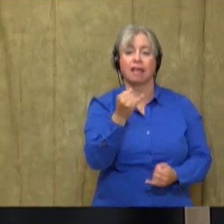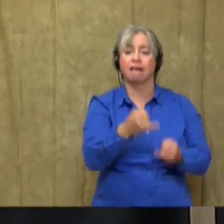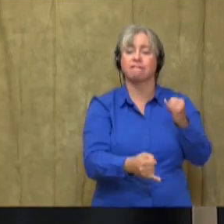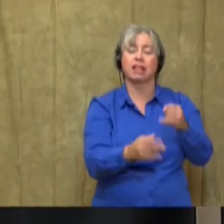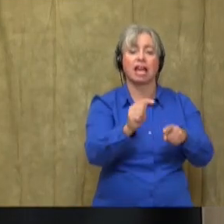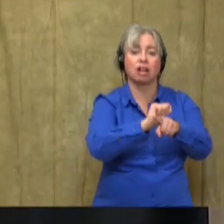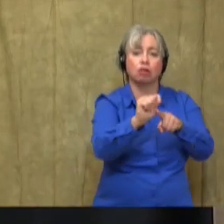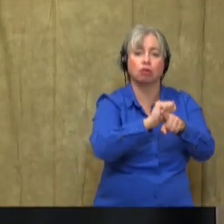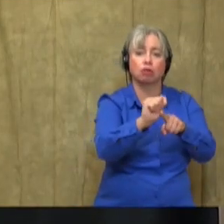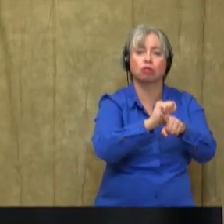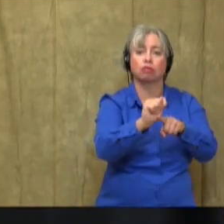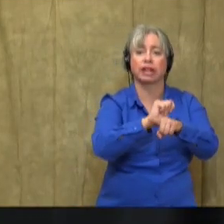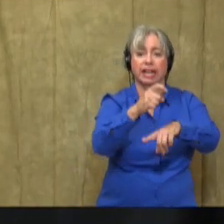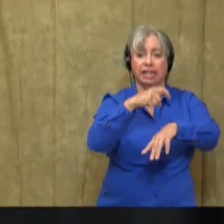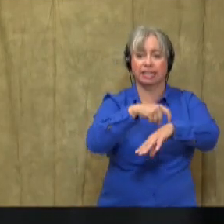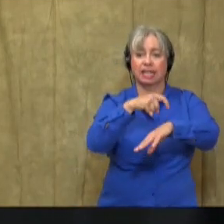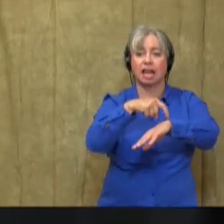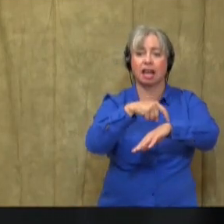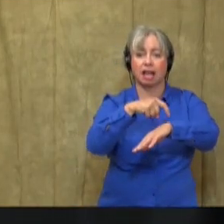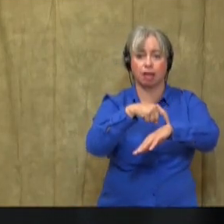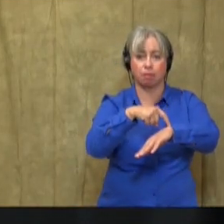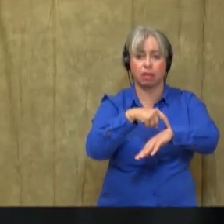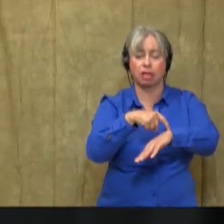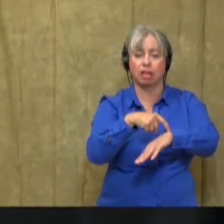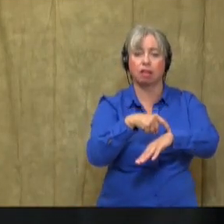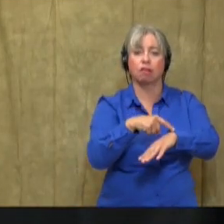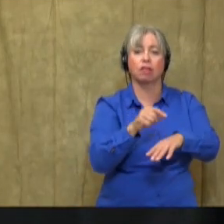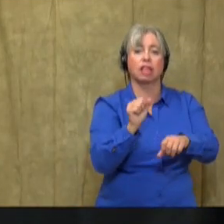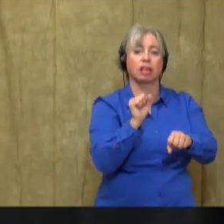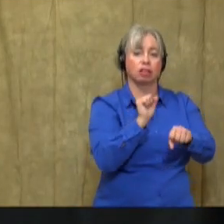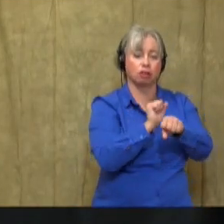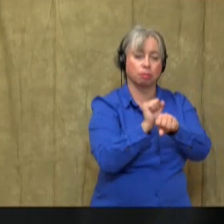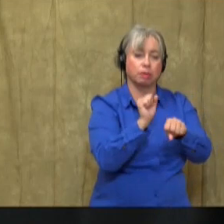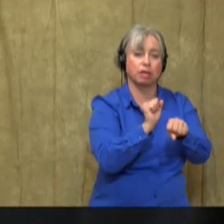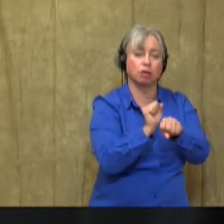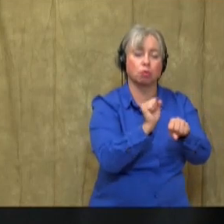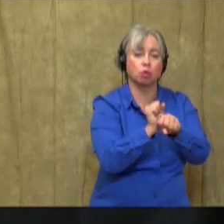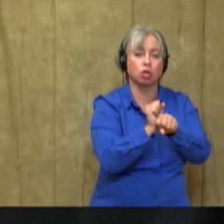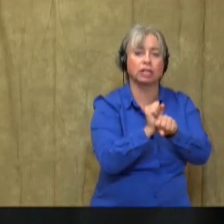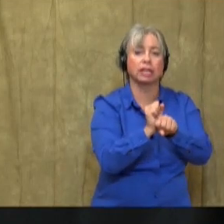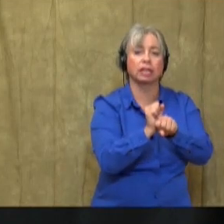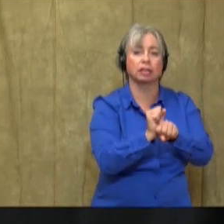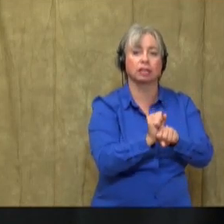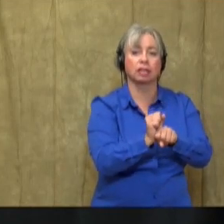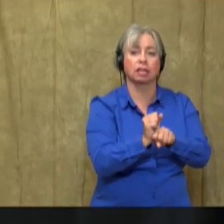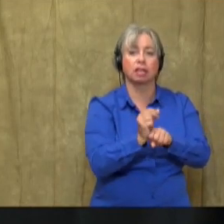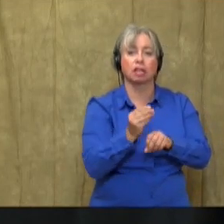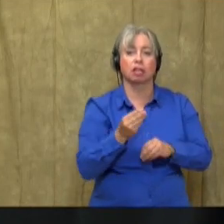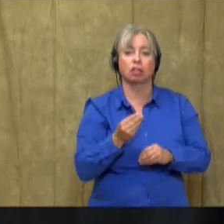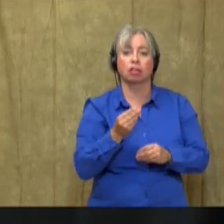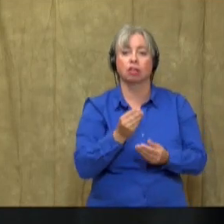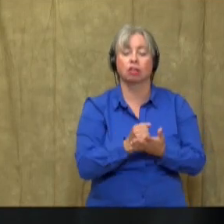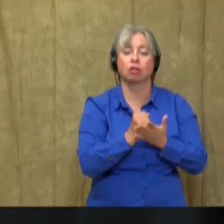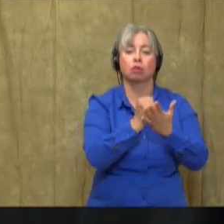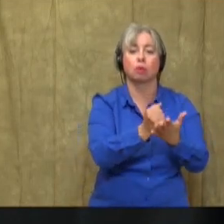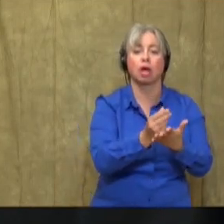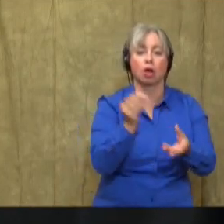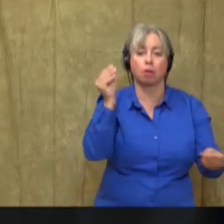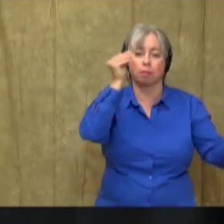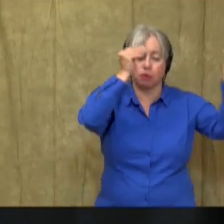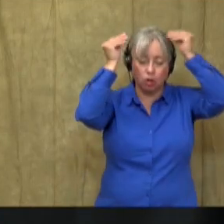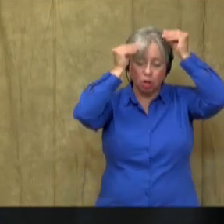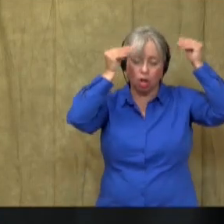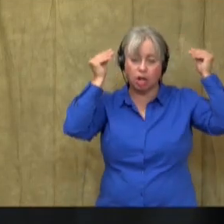training ground. This is where you were going to do the duties for that knight. You helped that knight put on their armor. You helped keep